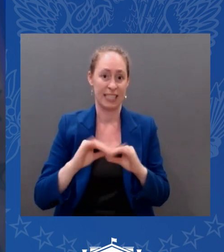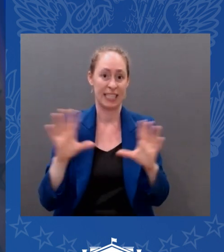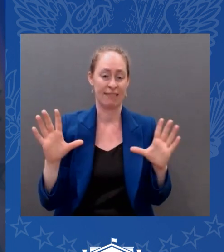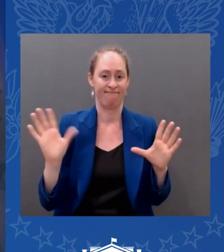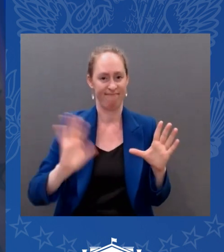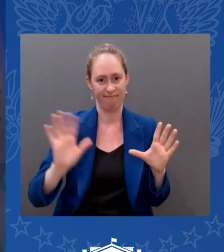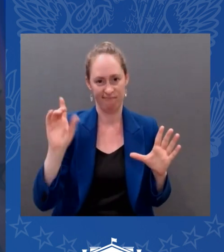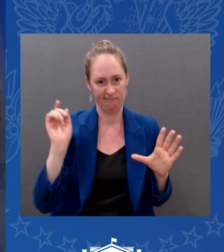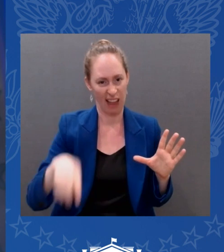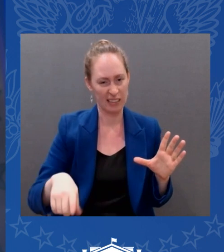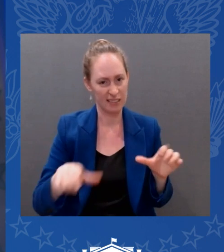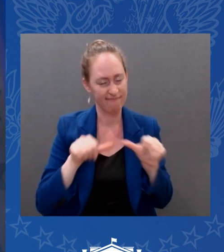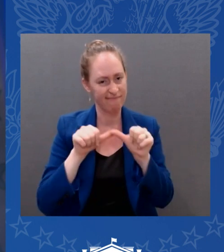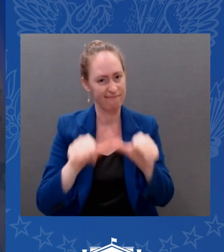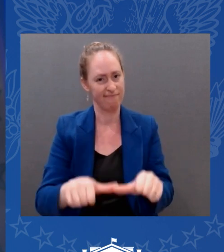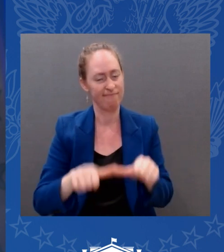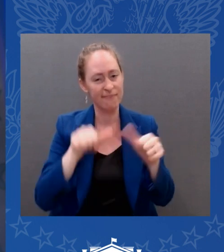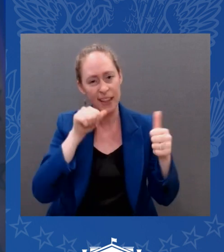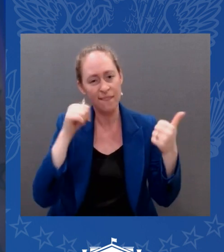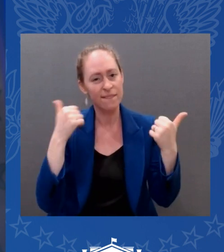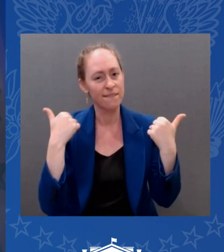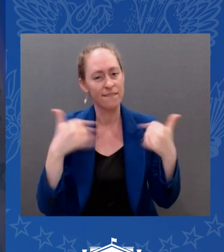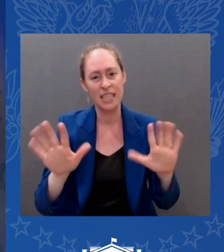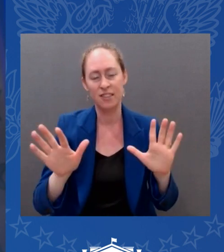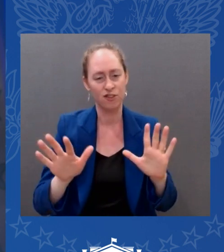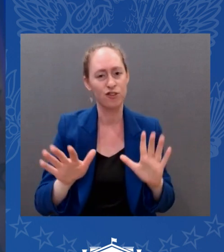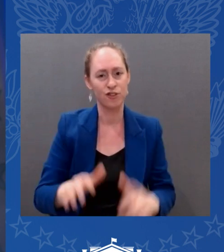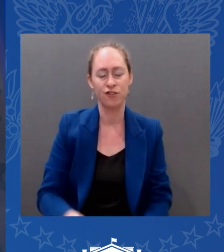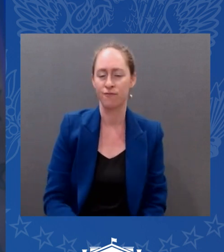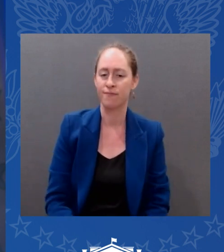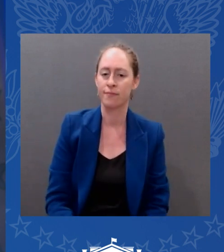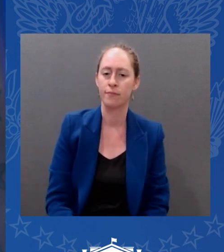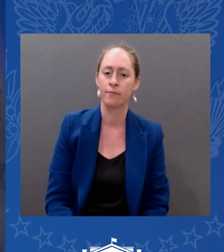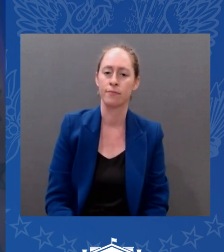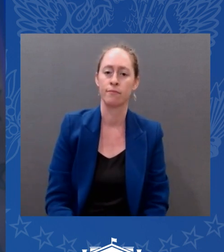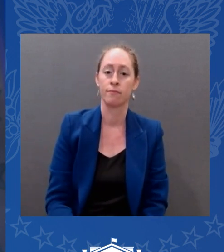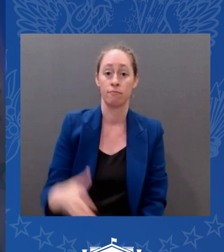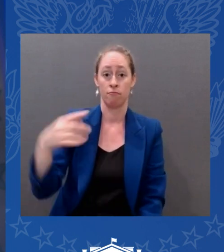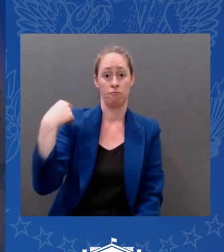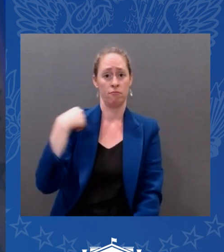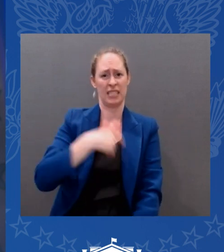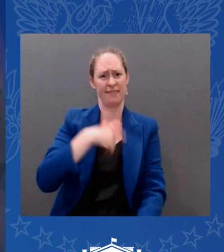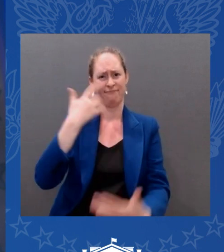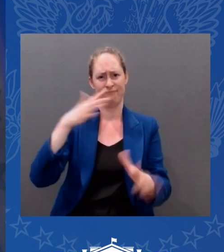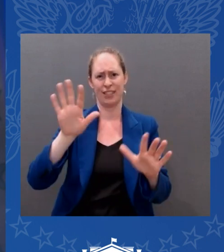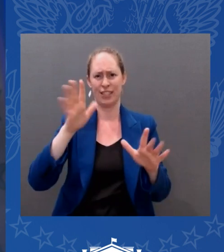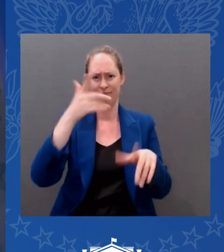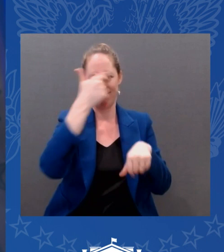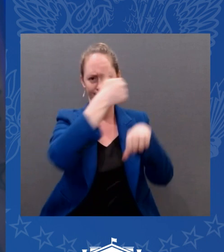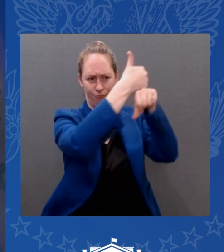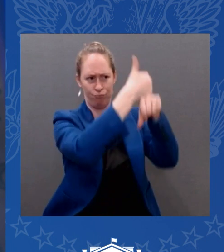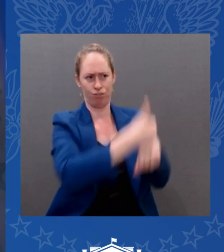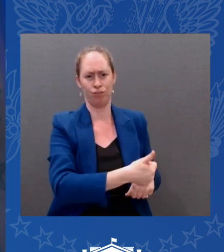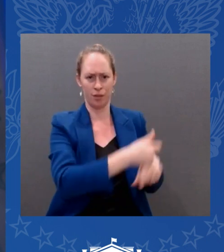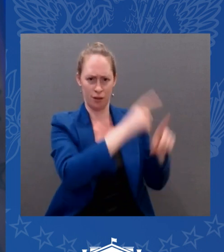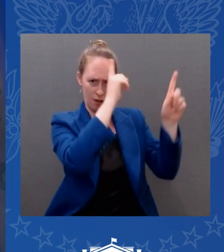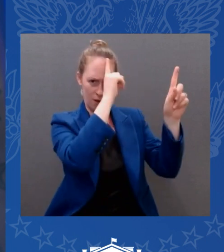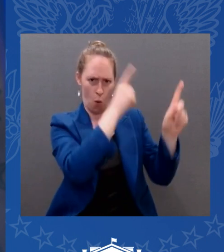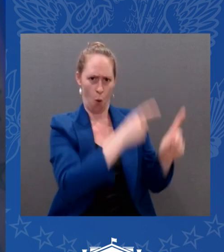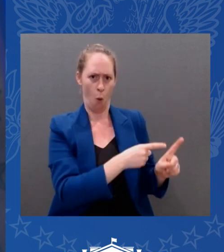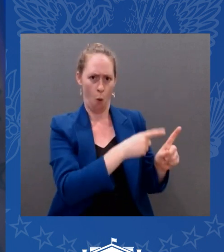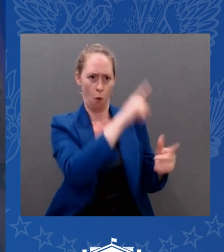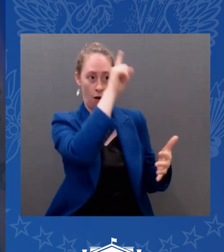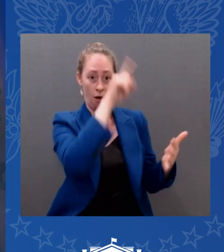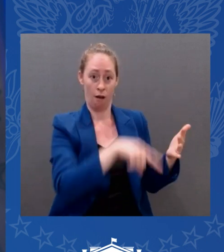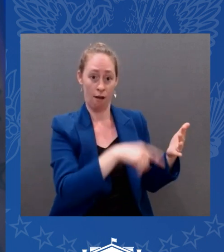the goals we have set through the commitments made, we can bring about more equitable societies that